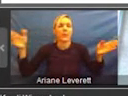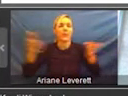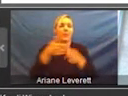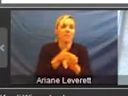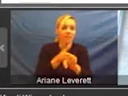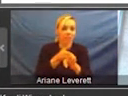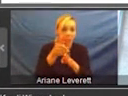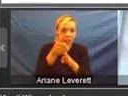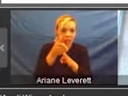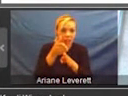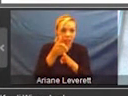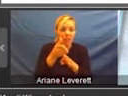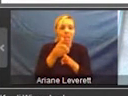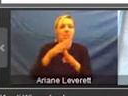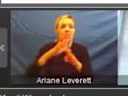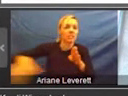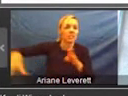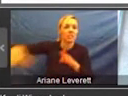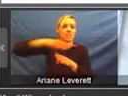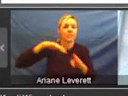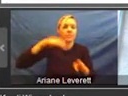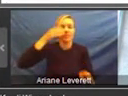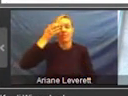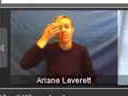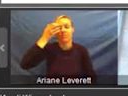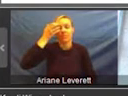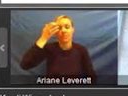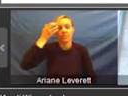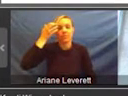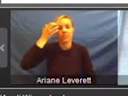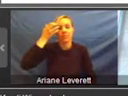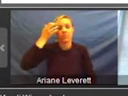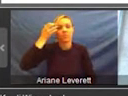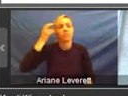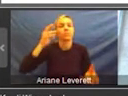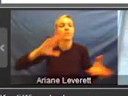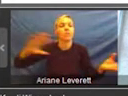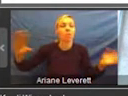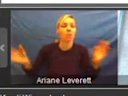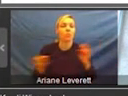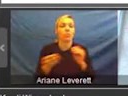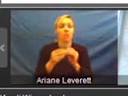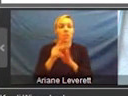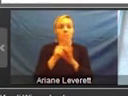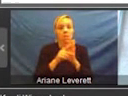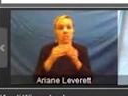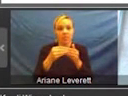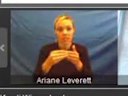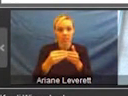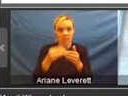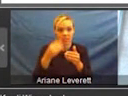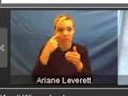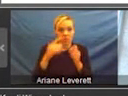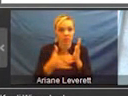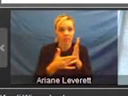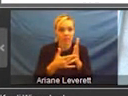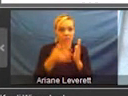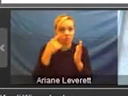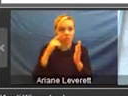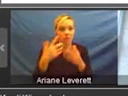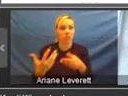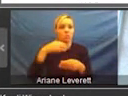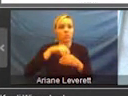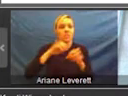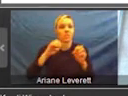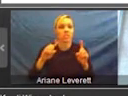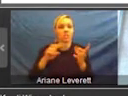handle it. Overall policy guidance on technology for inclusive education means on a policy